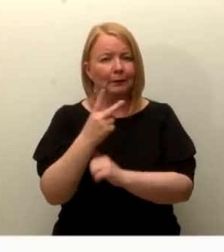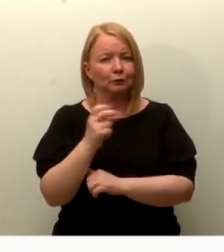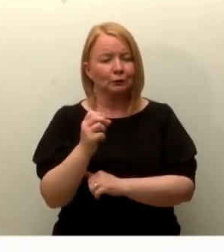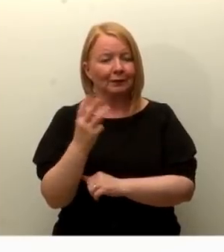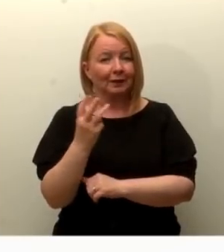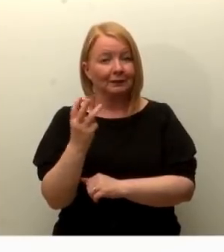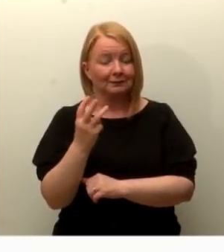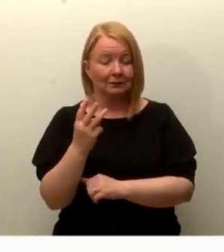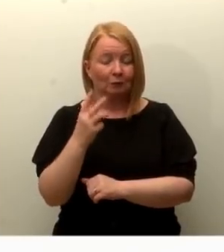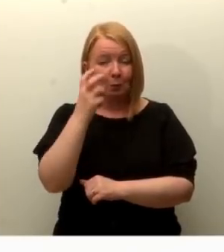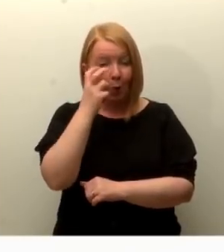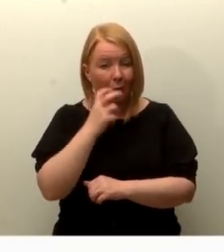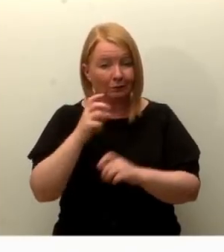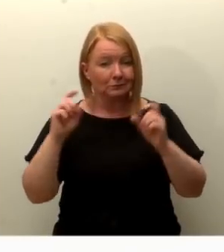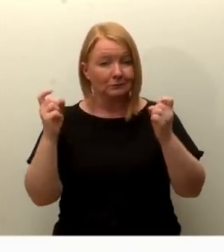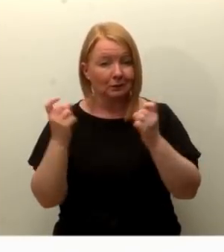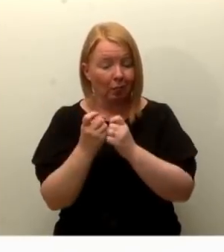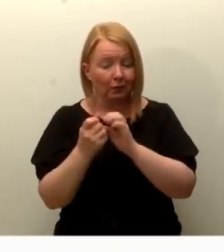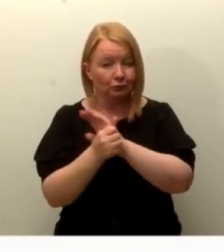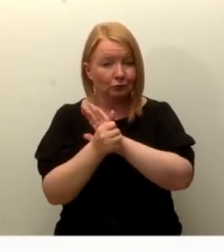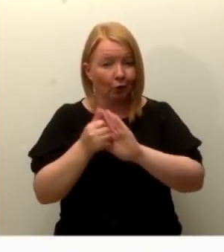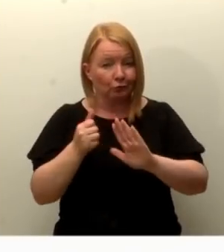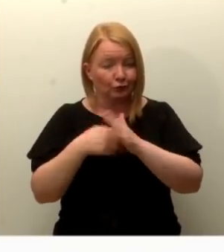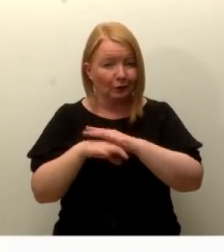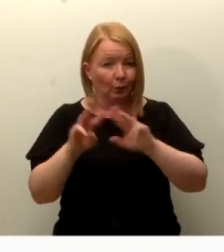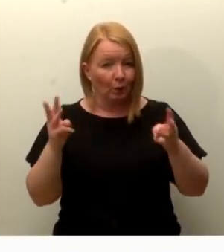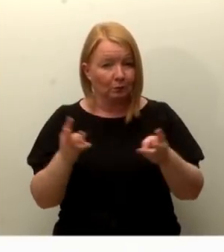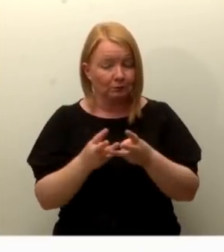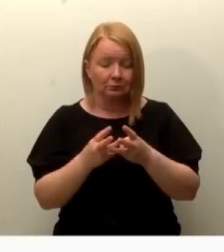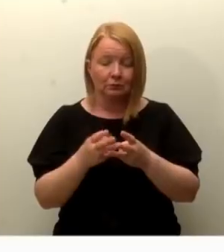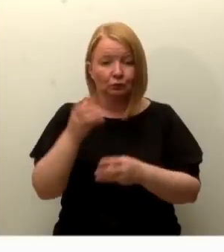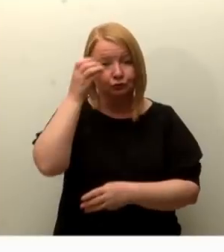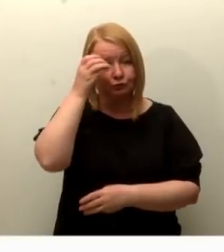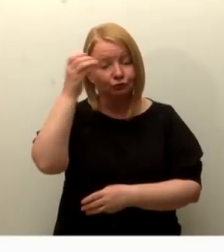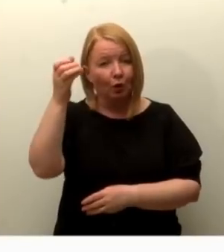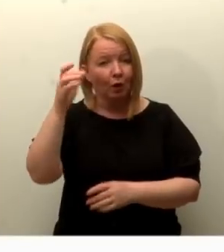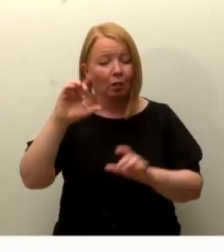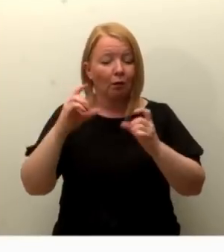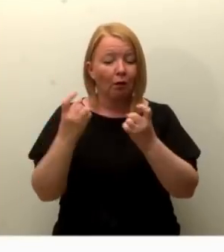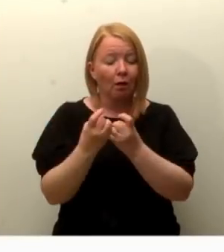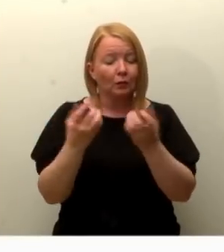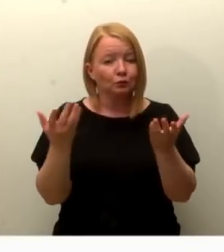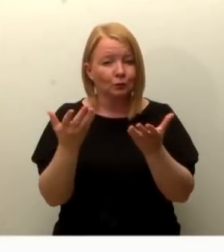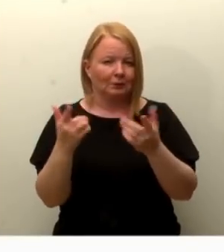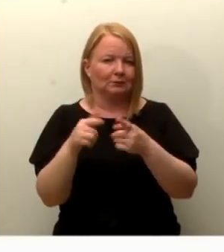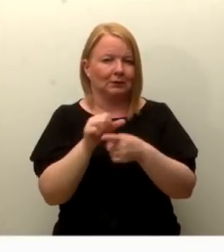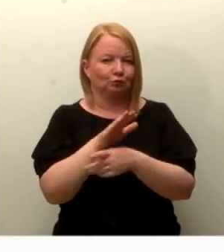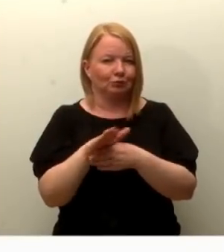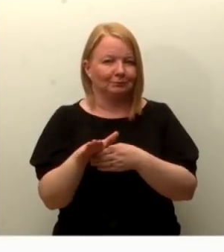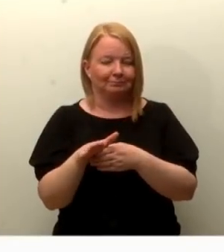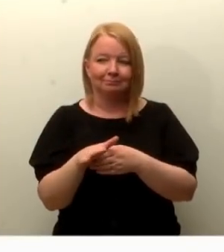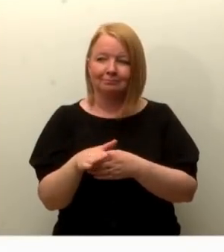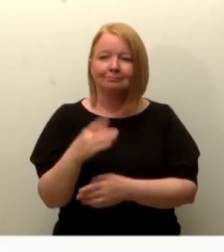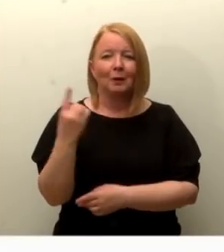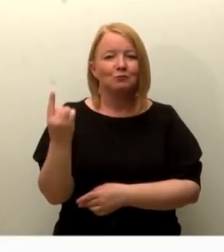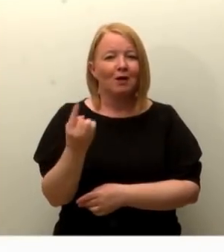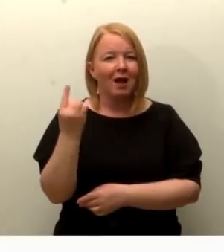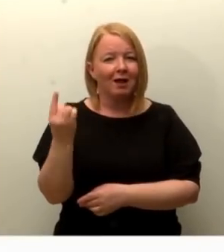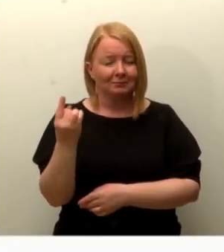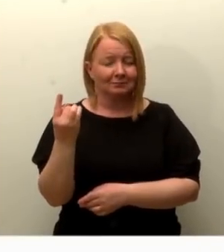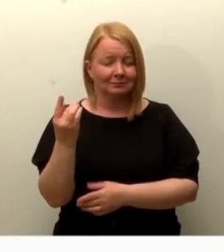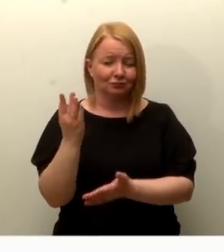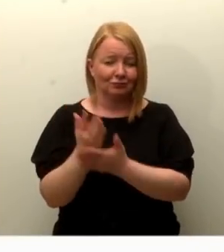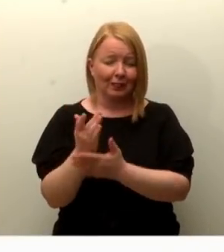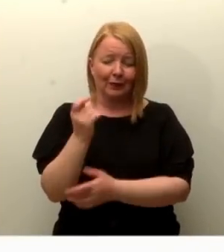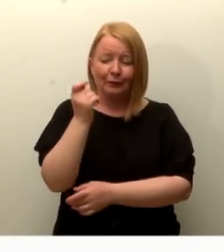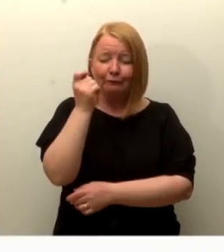the oldest college of surgery in the world, the Royal College of Surgeons of Edinburgh. Parag is one of the very